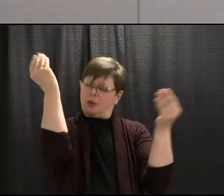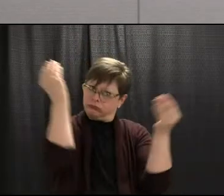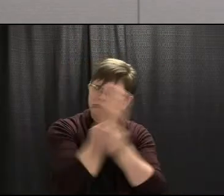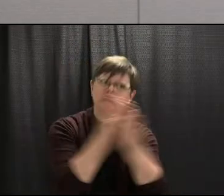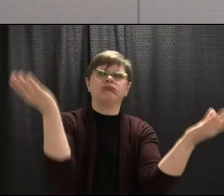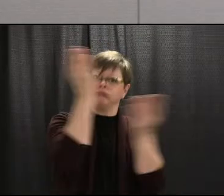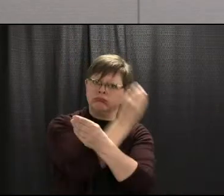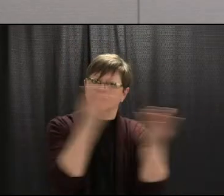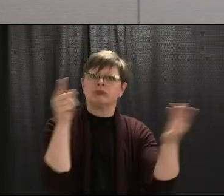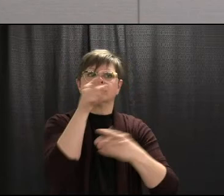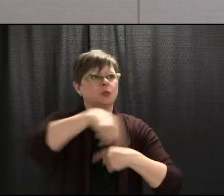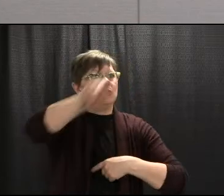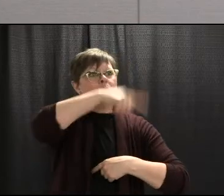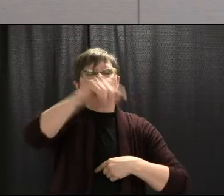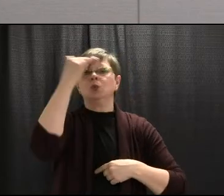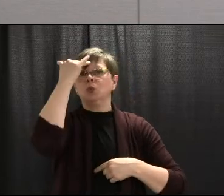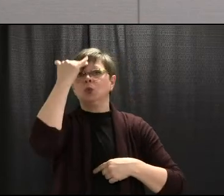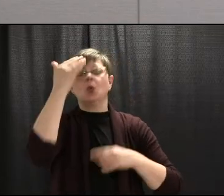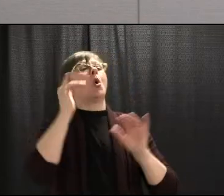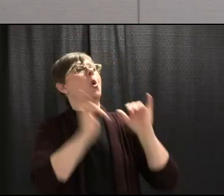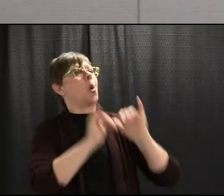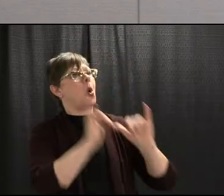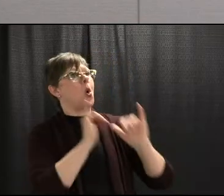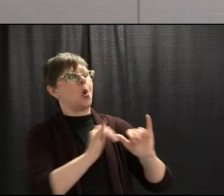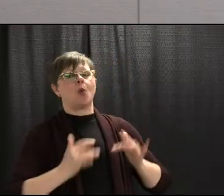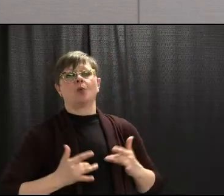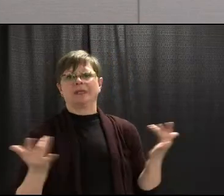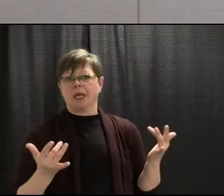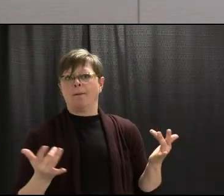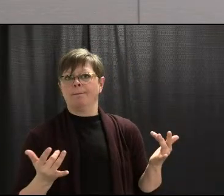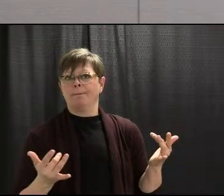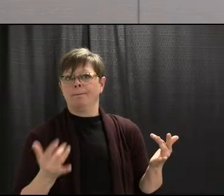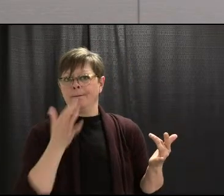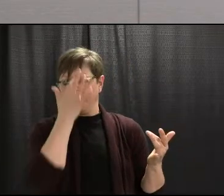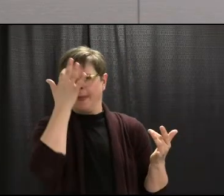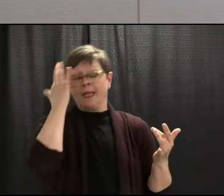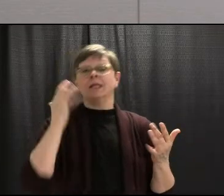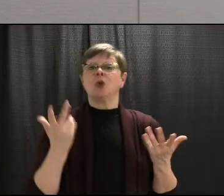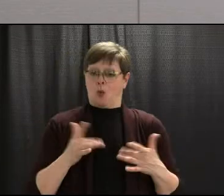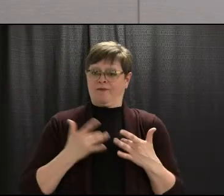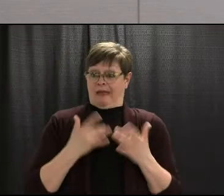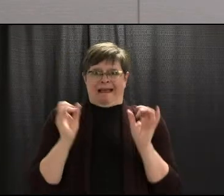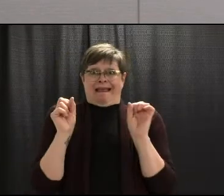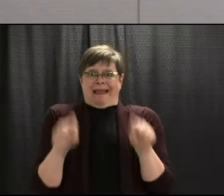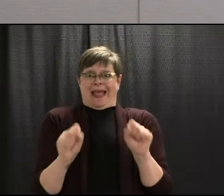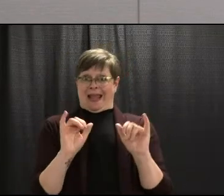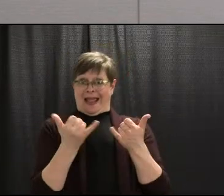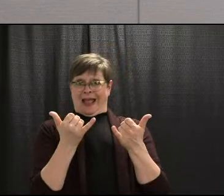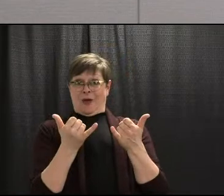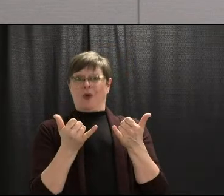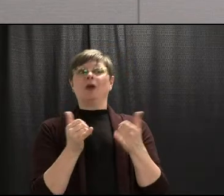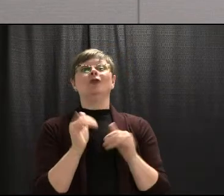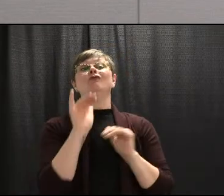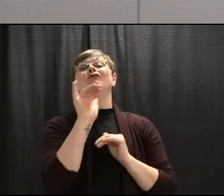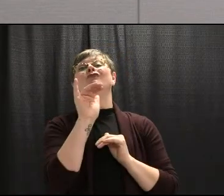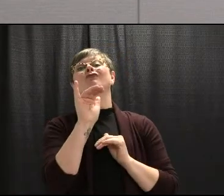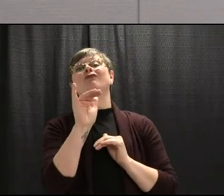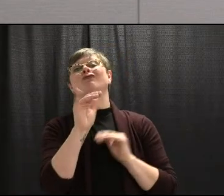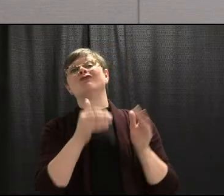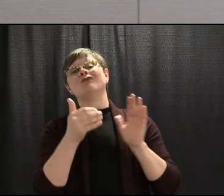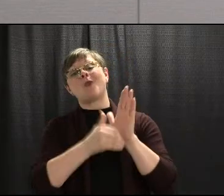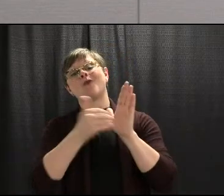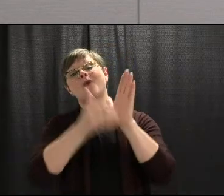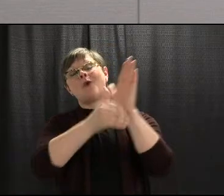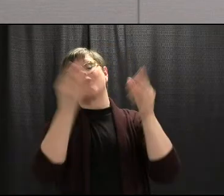modernized healthcare system is fully encapsulated. And we feel like we can do that through reminding people on the website of